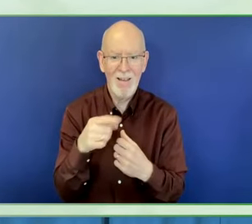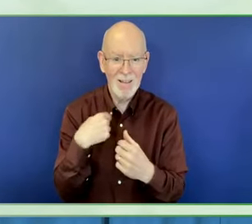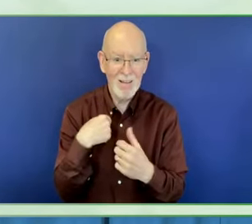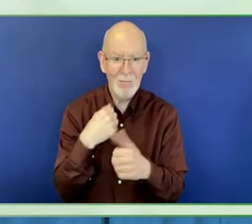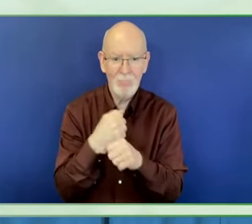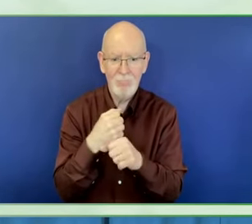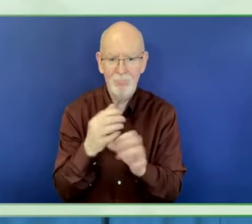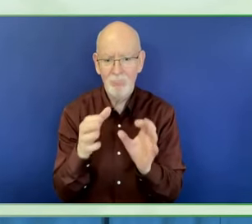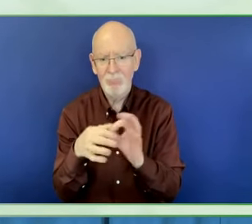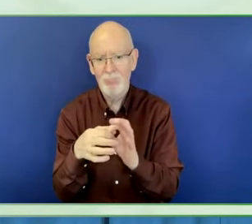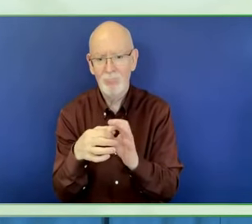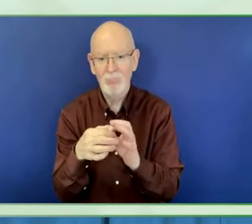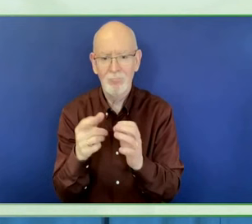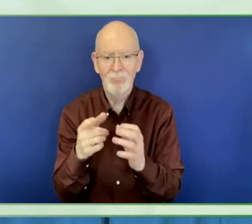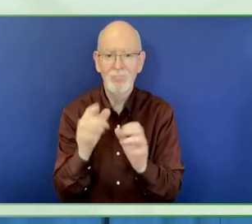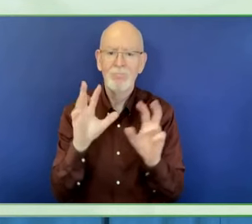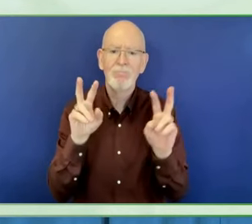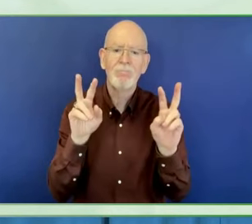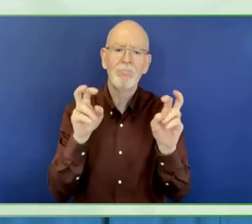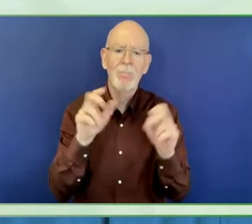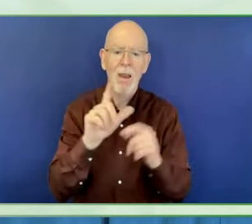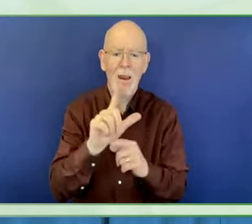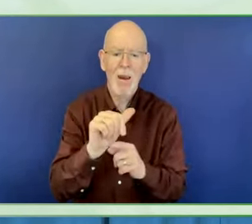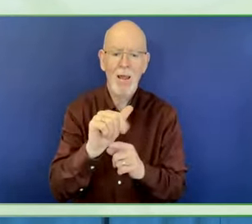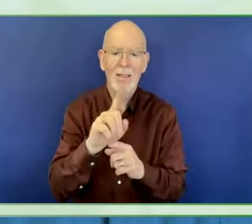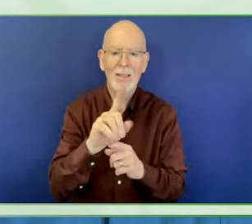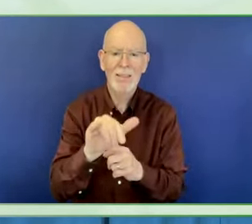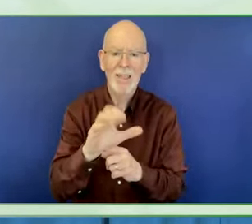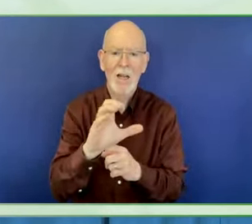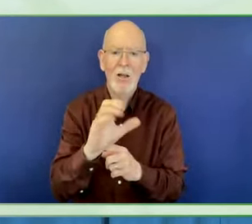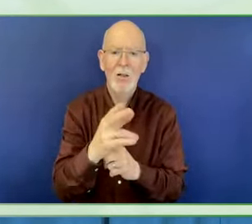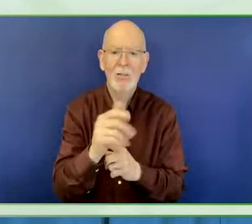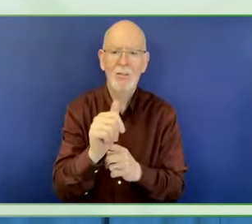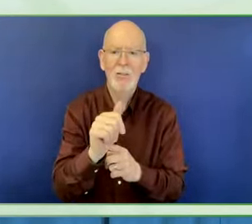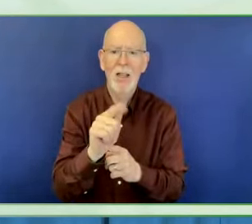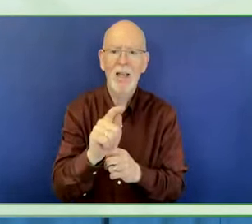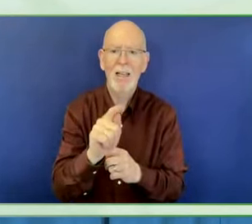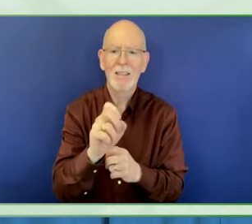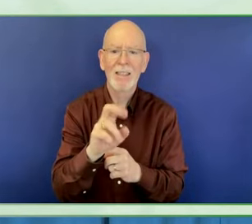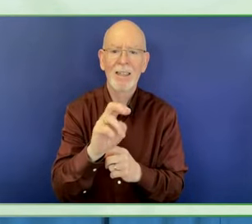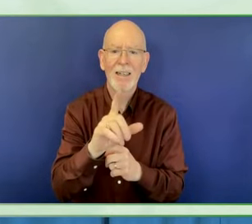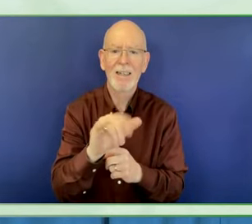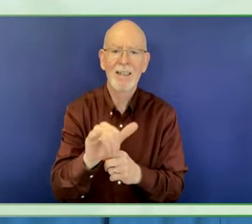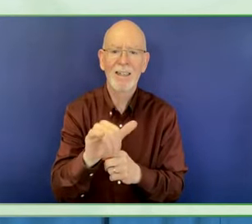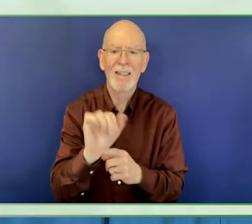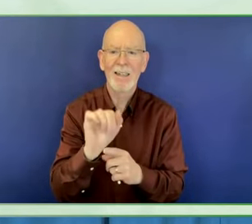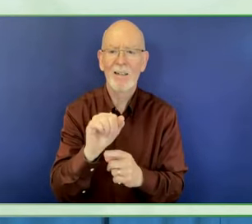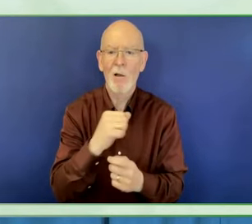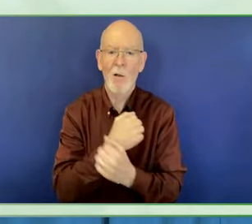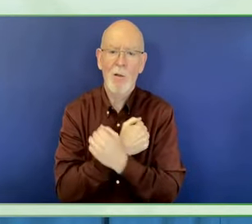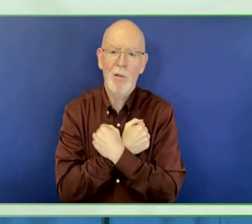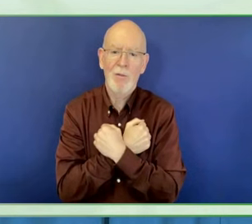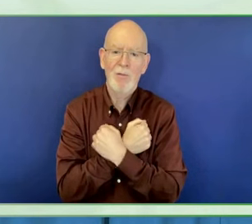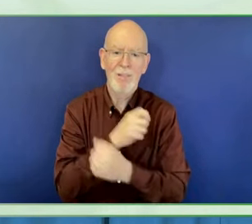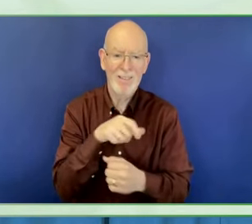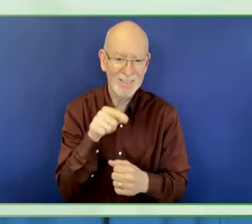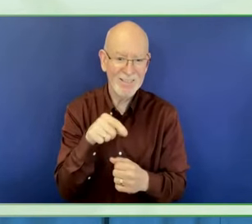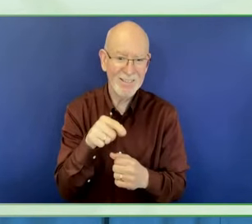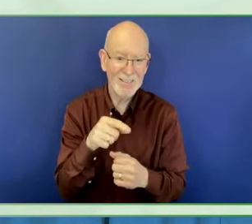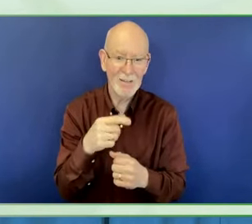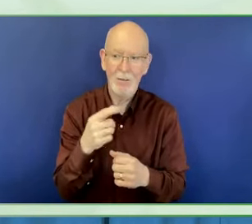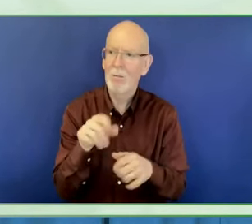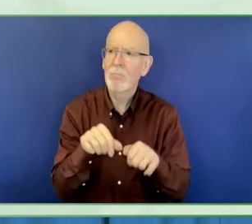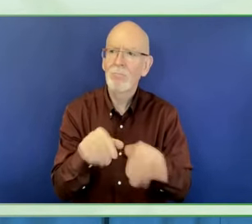had believed and thought that the book itself was actually too risque. And just like intimacy coordinators, we worked